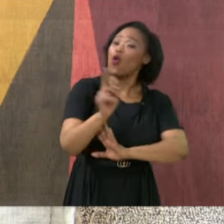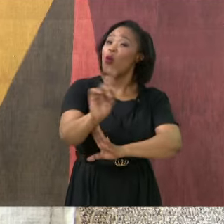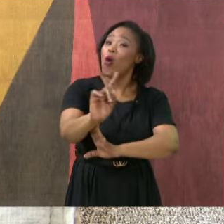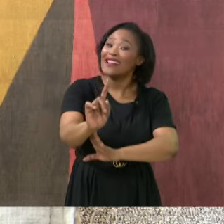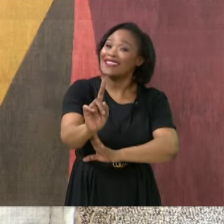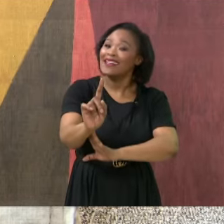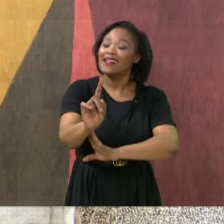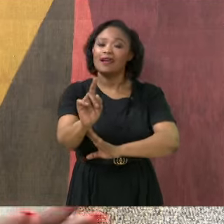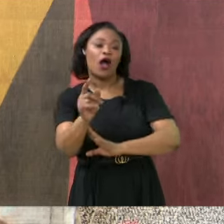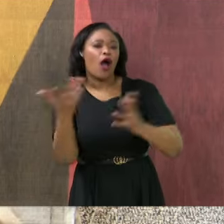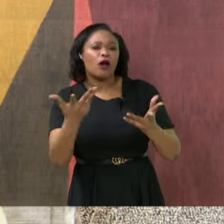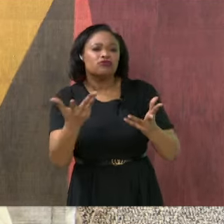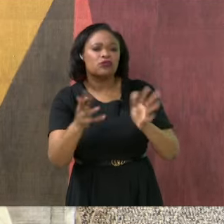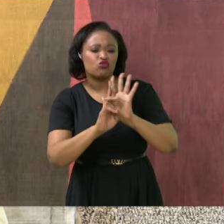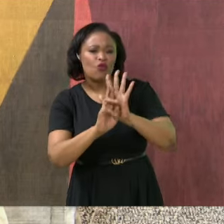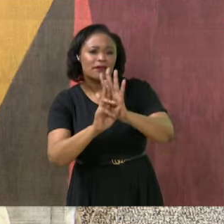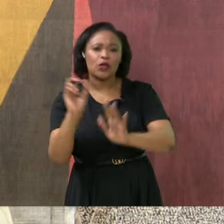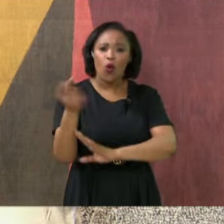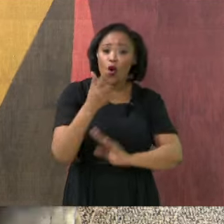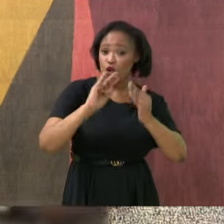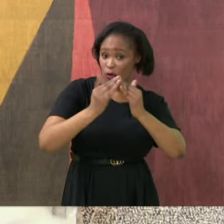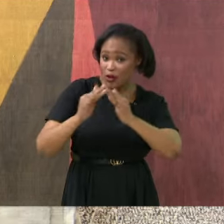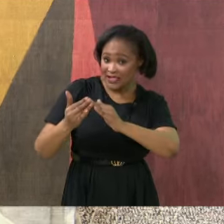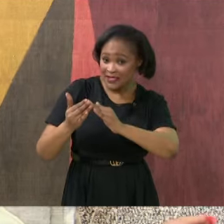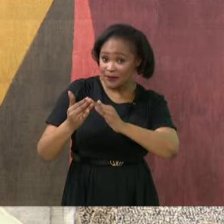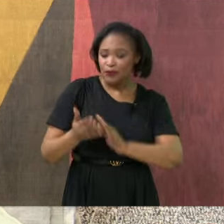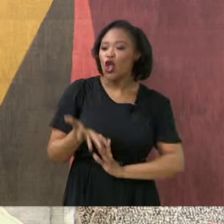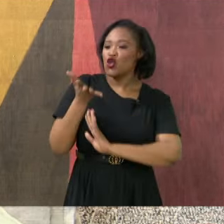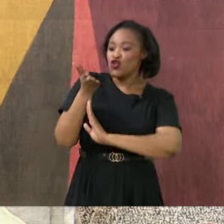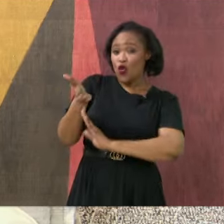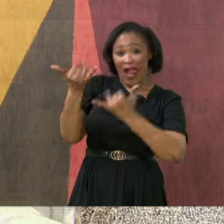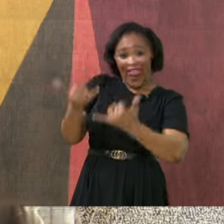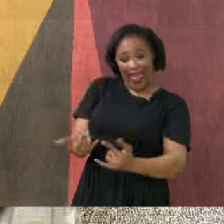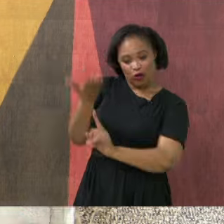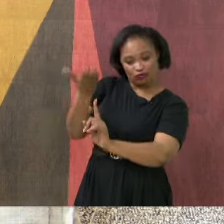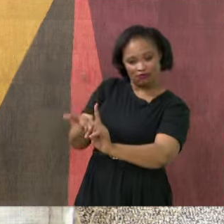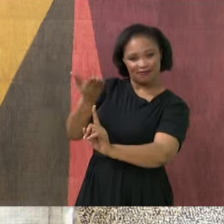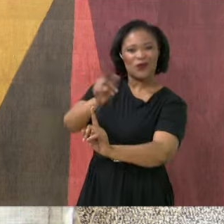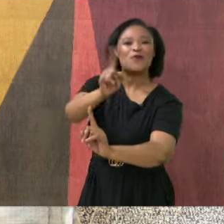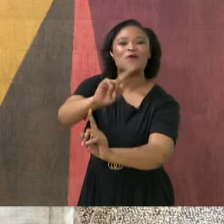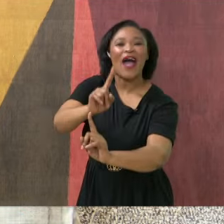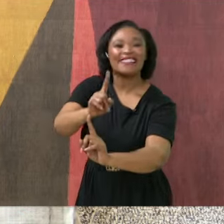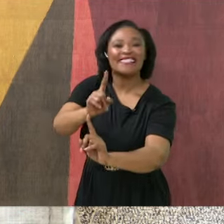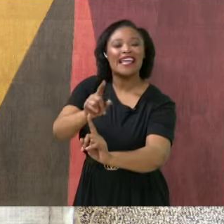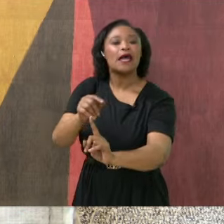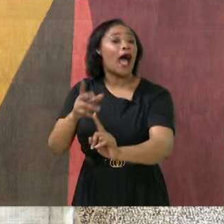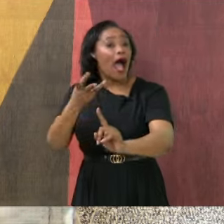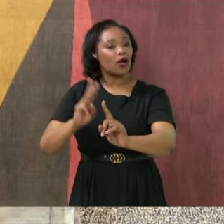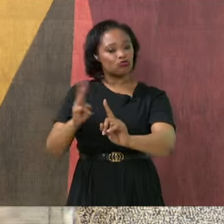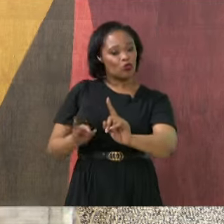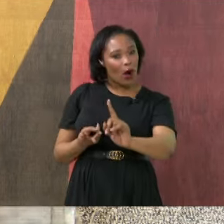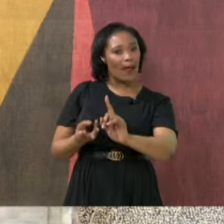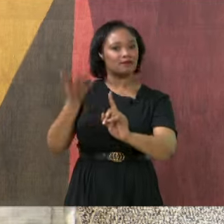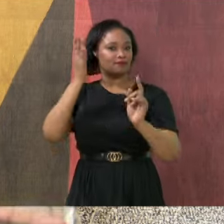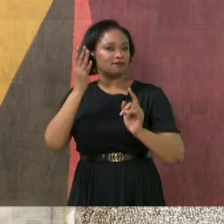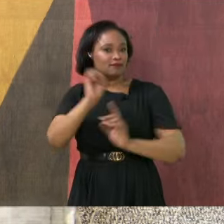talk about this. You are obviously Mia LaRue. I'm a South Africa now, but there was a Mia LaRue before Miss South Africa